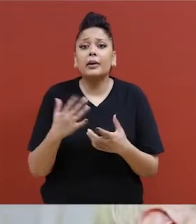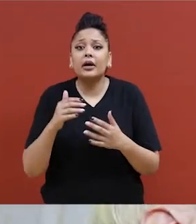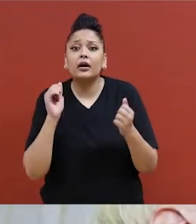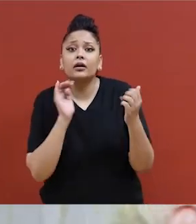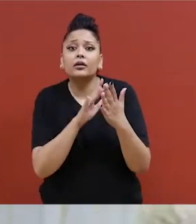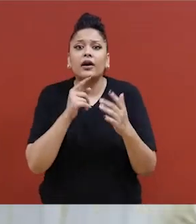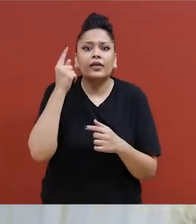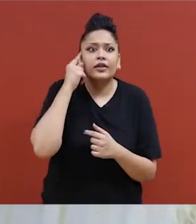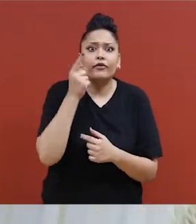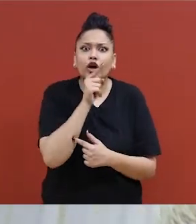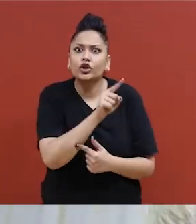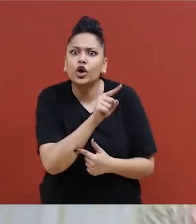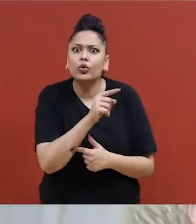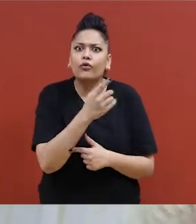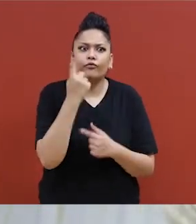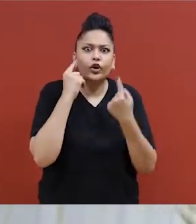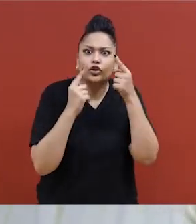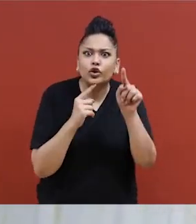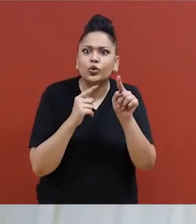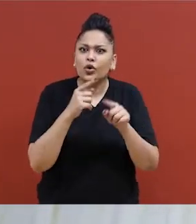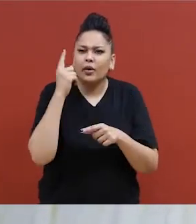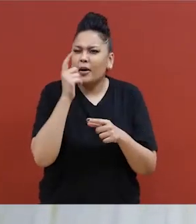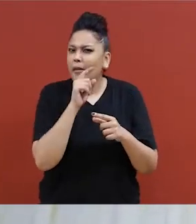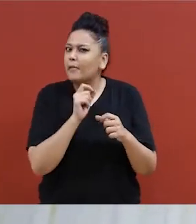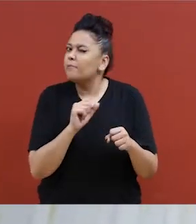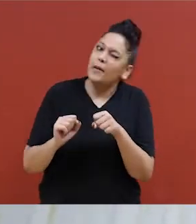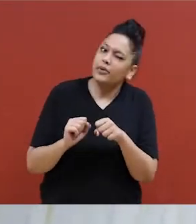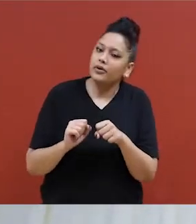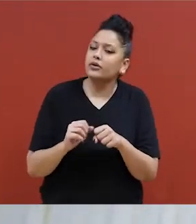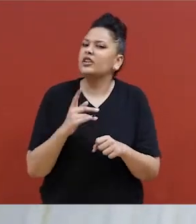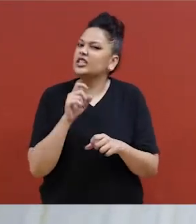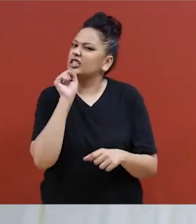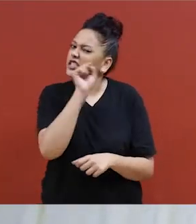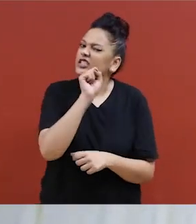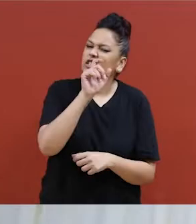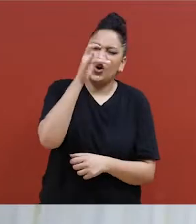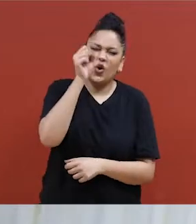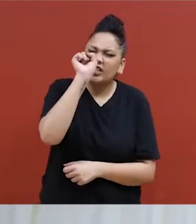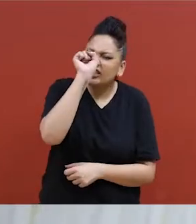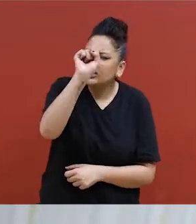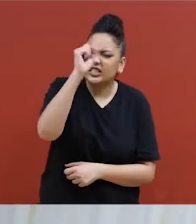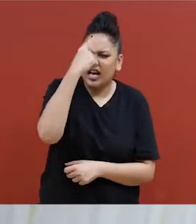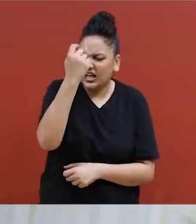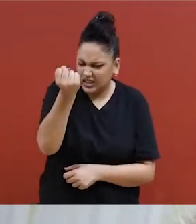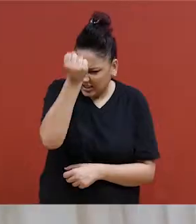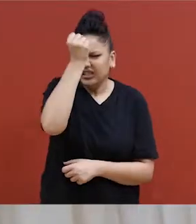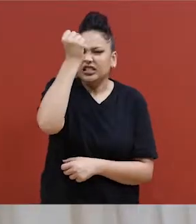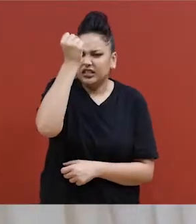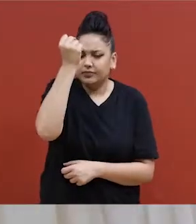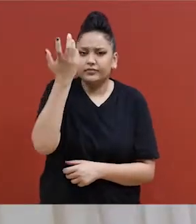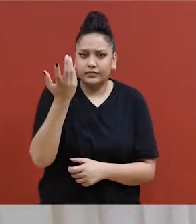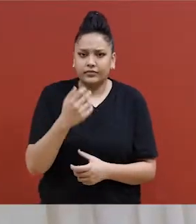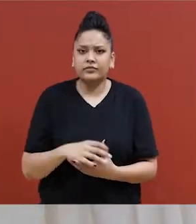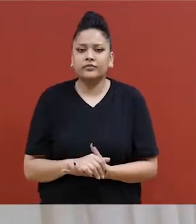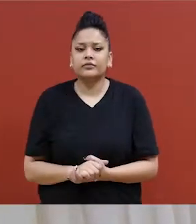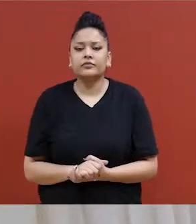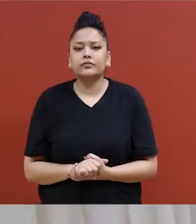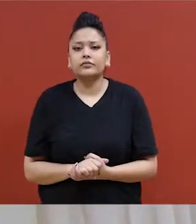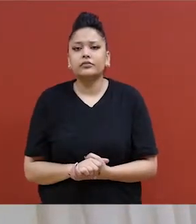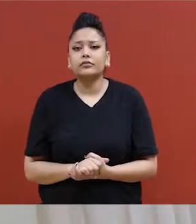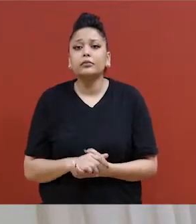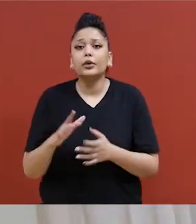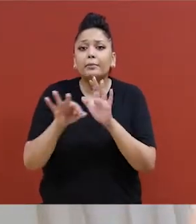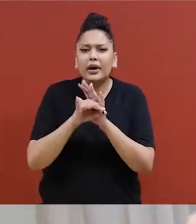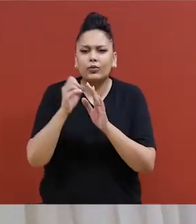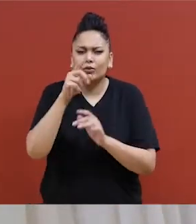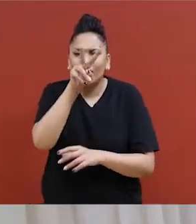their ear, through their nose, through their temple, which can cause internal bleeding in the brain. Clearly, I'm going to choose